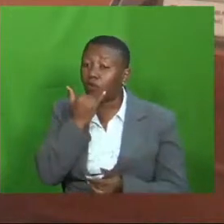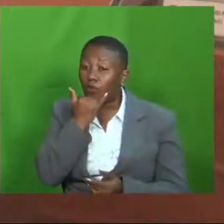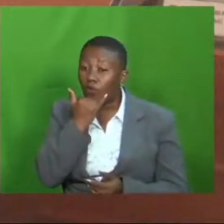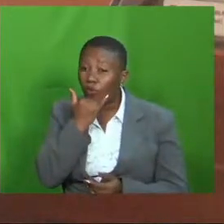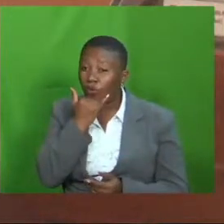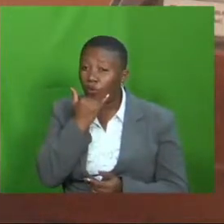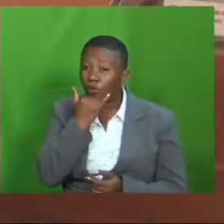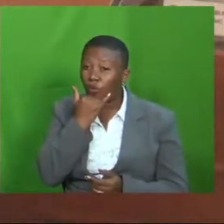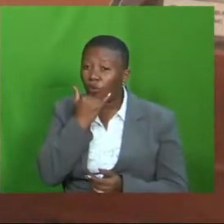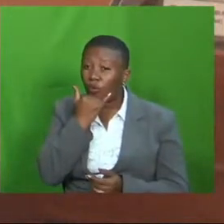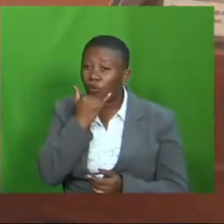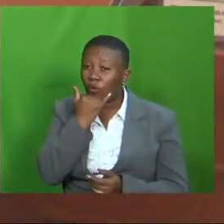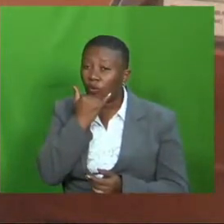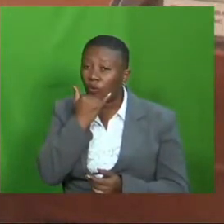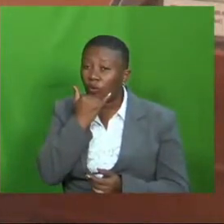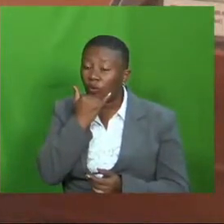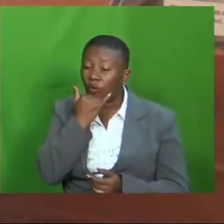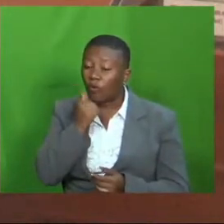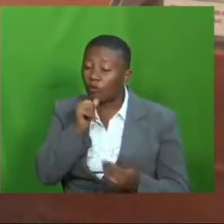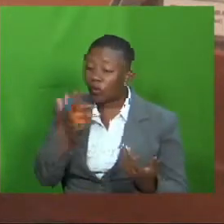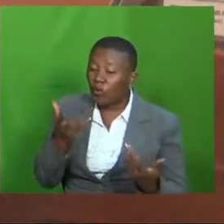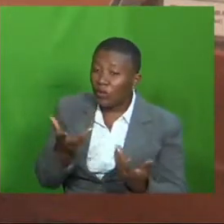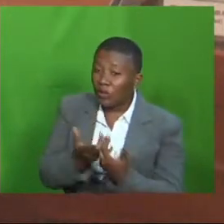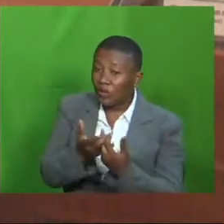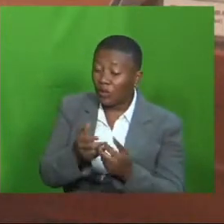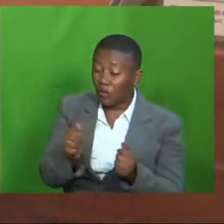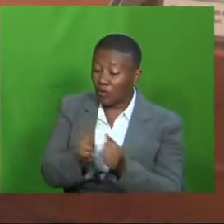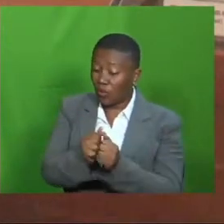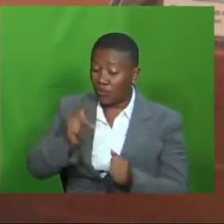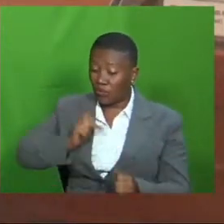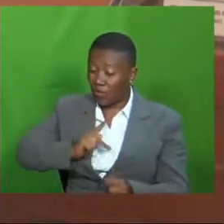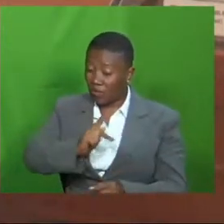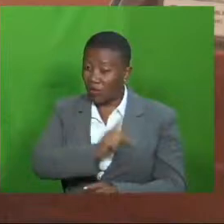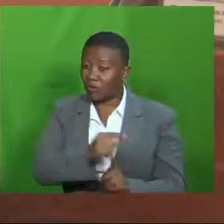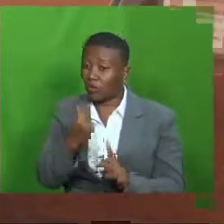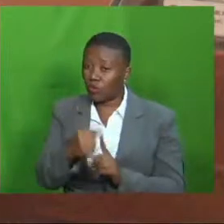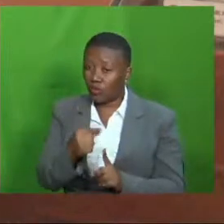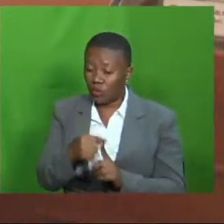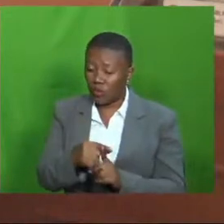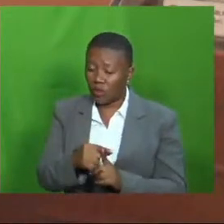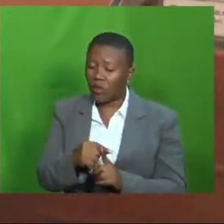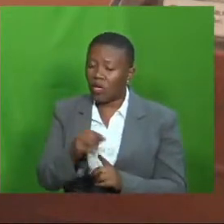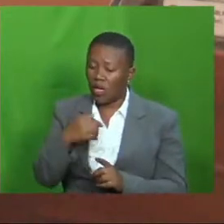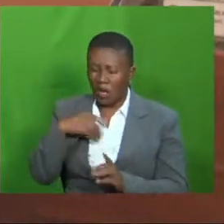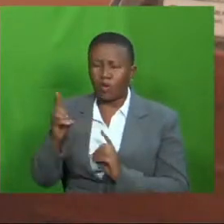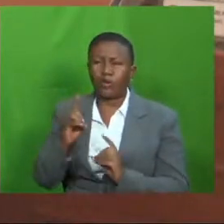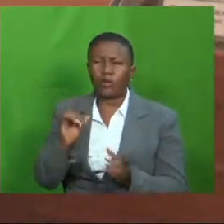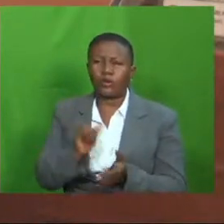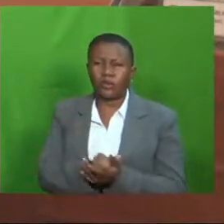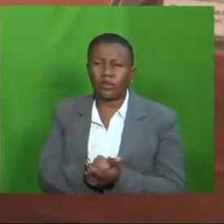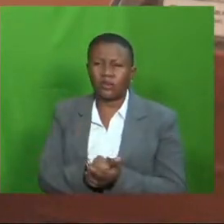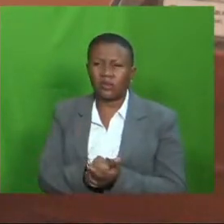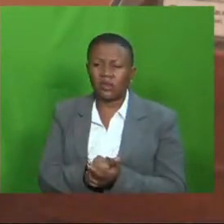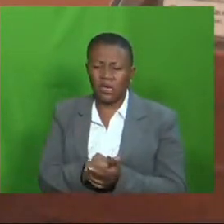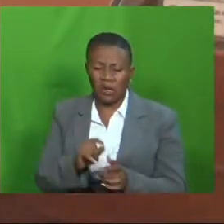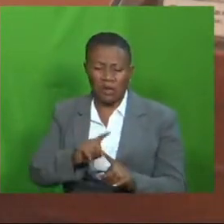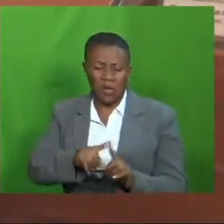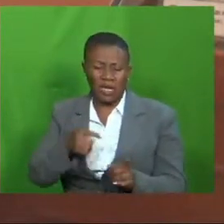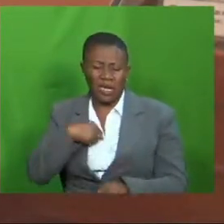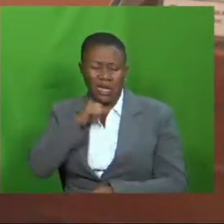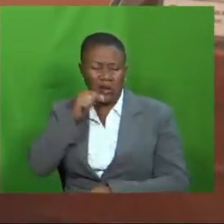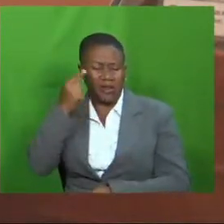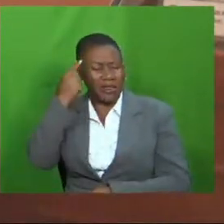maybe unparliamentary and I have to withdraw, I will. But I don't find it, and so I don't find it